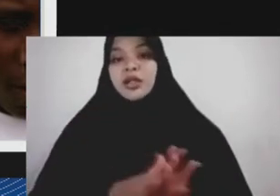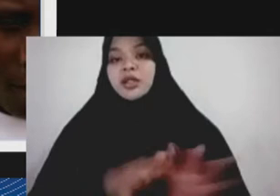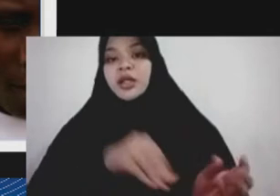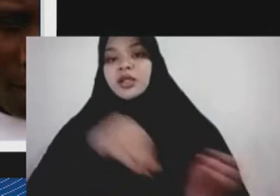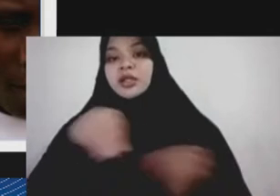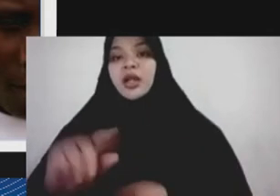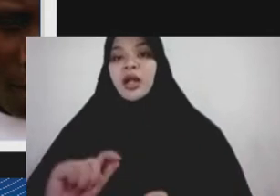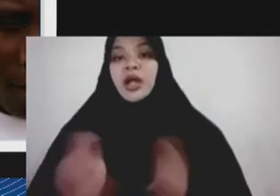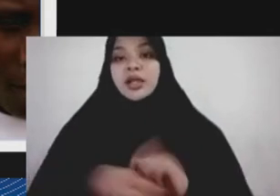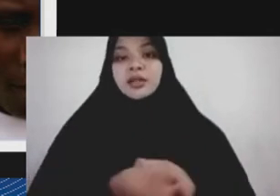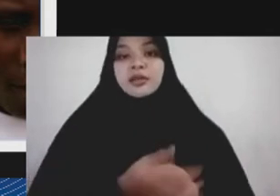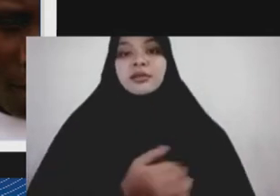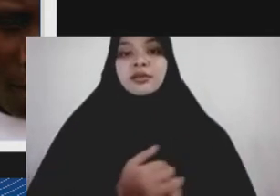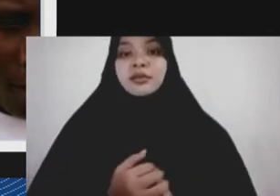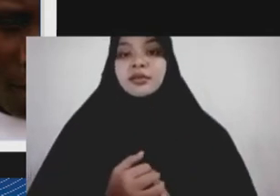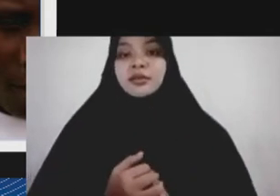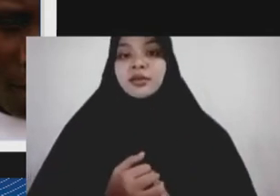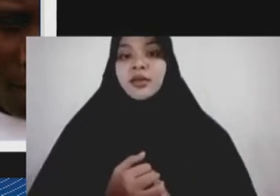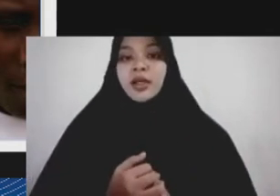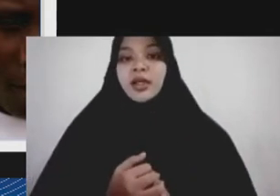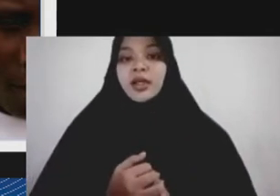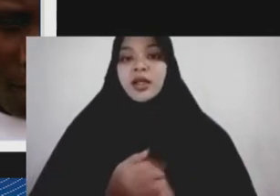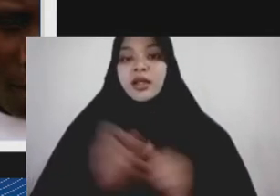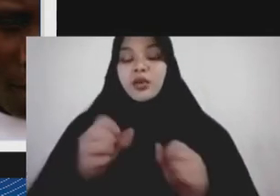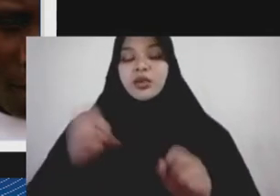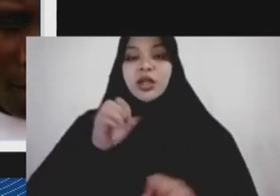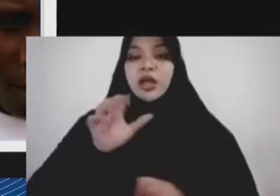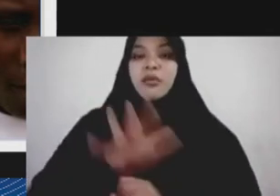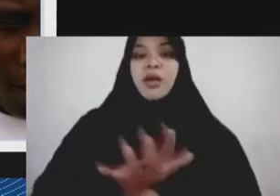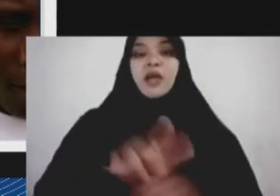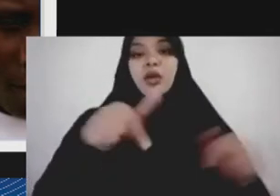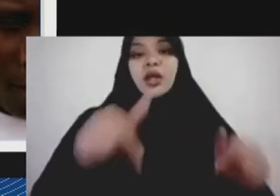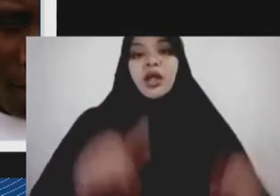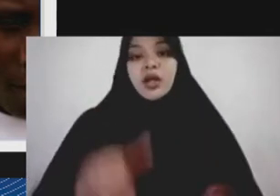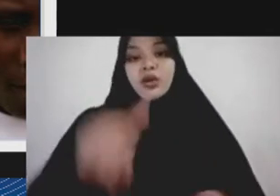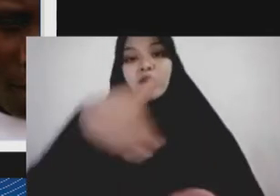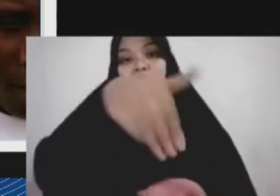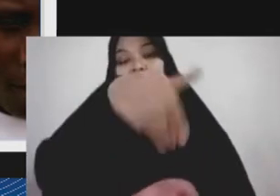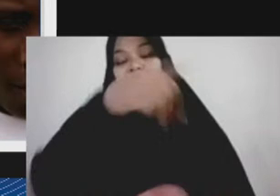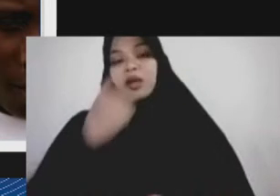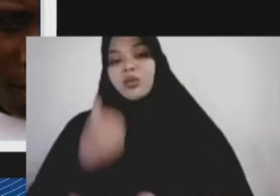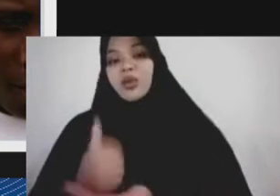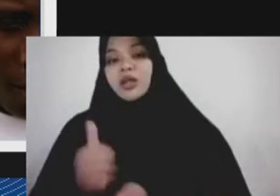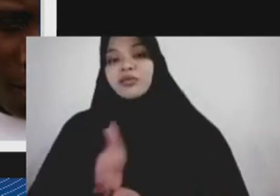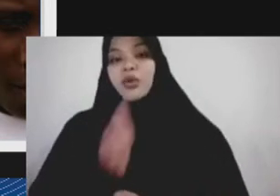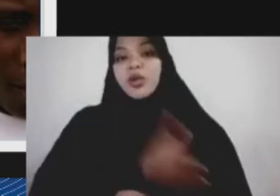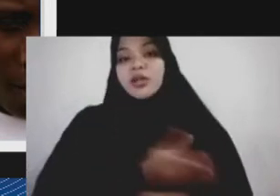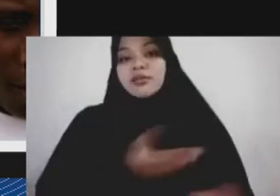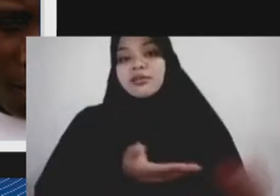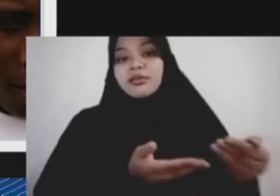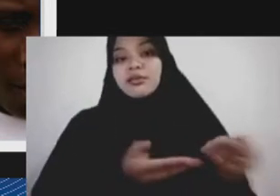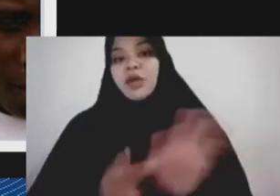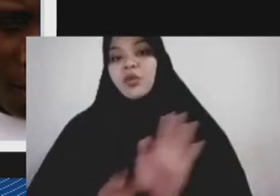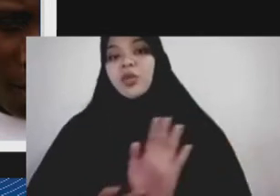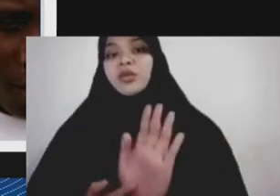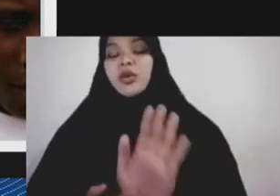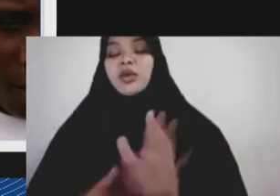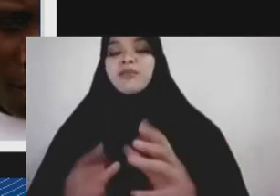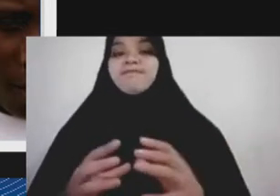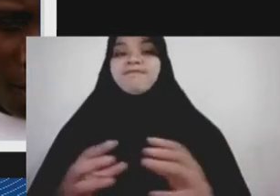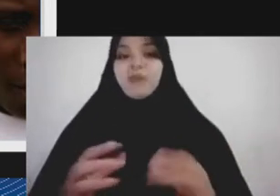for global impact. Early data in the spring, so March and April of